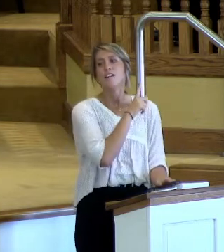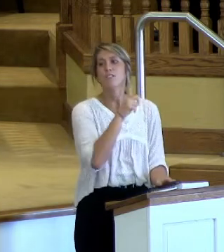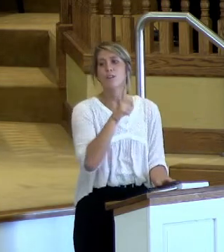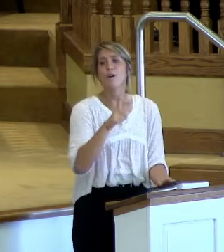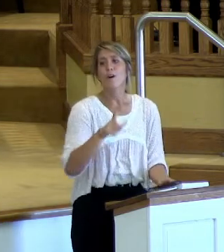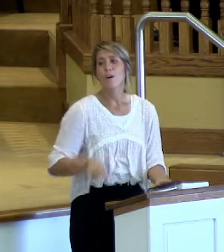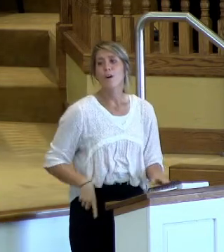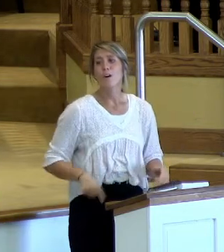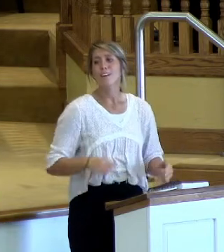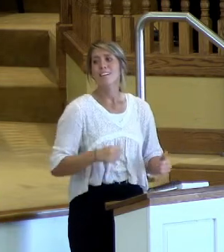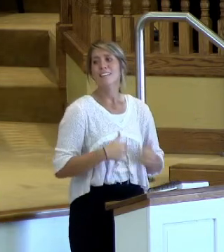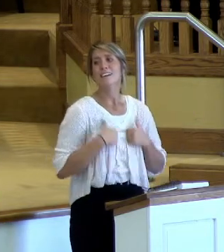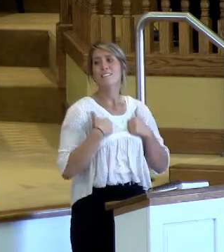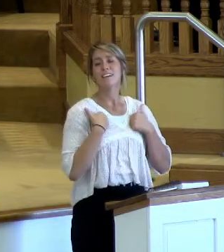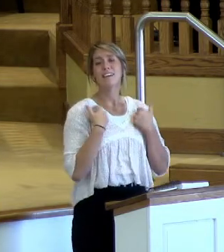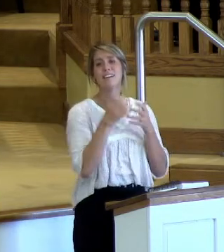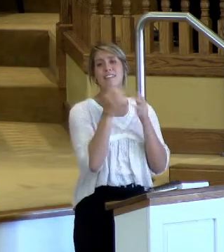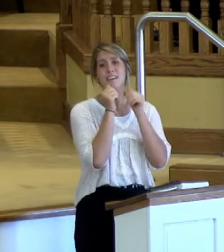Exalted. The Lord.